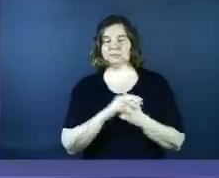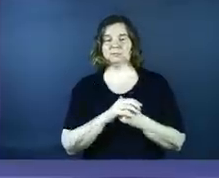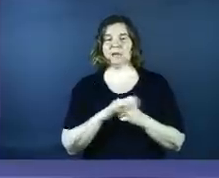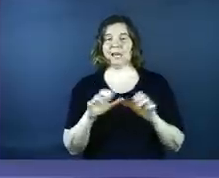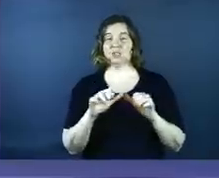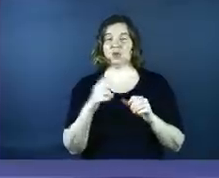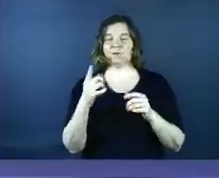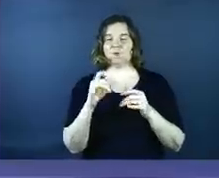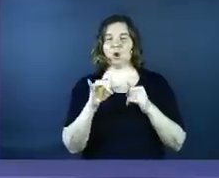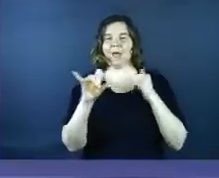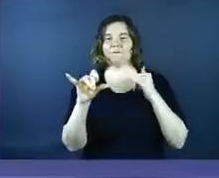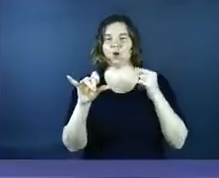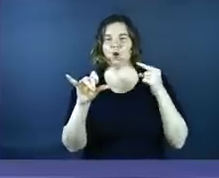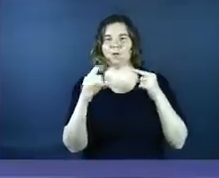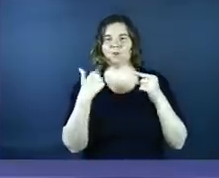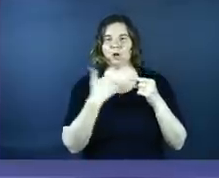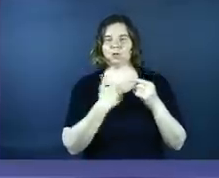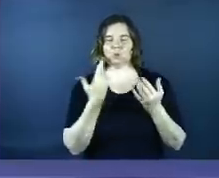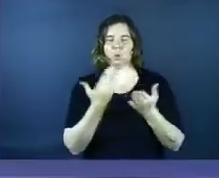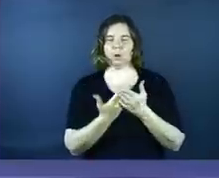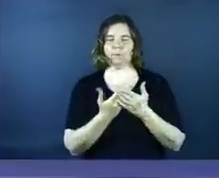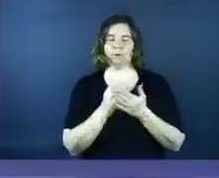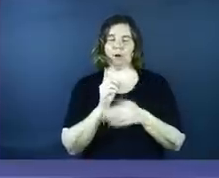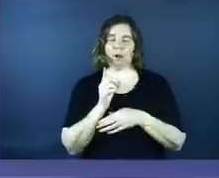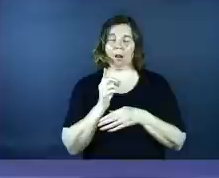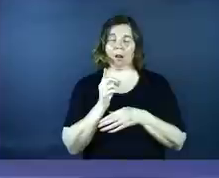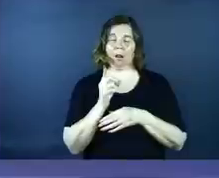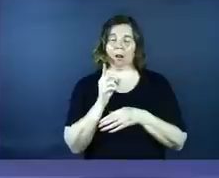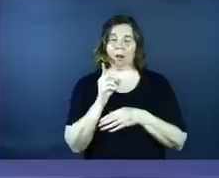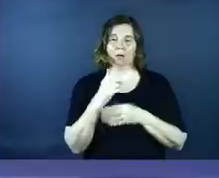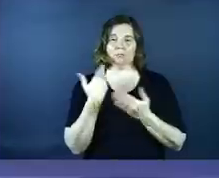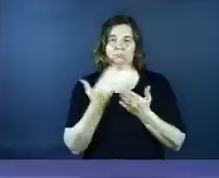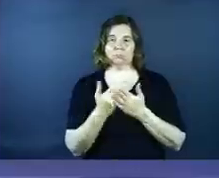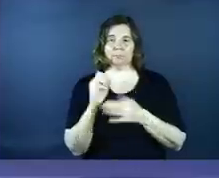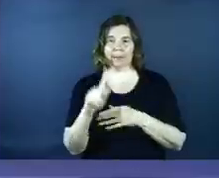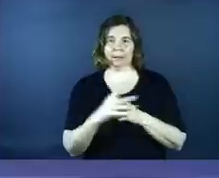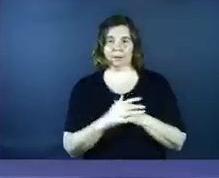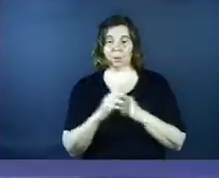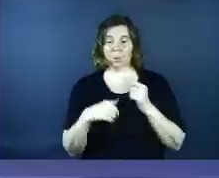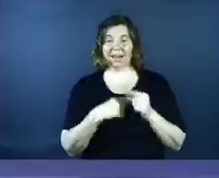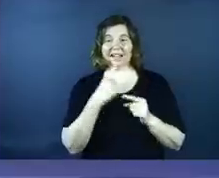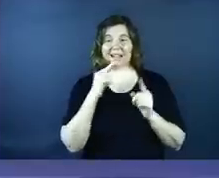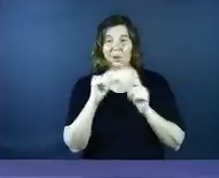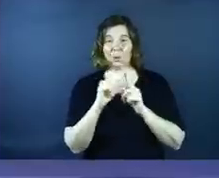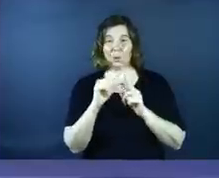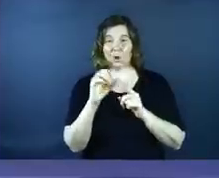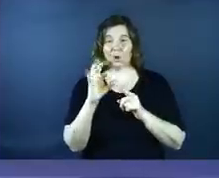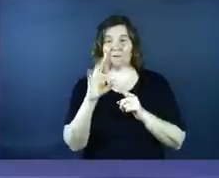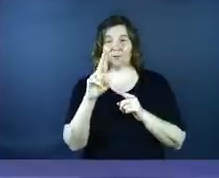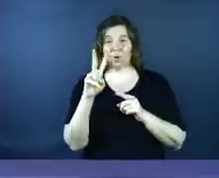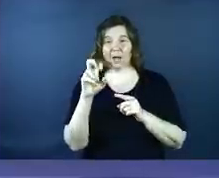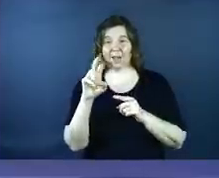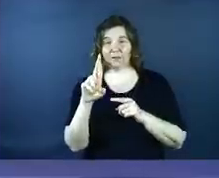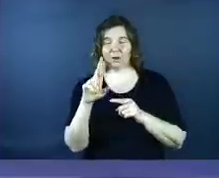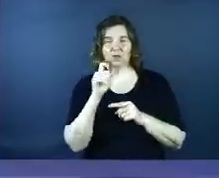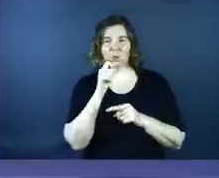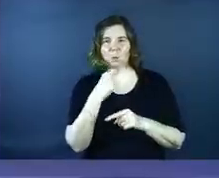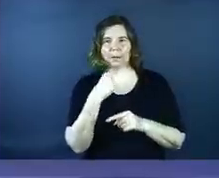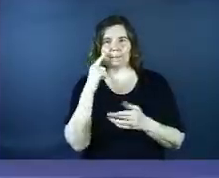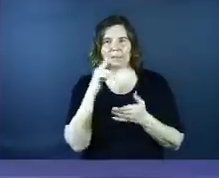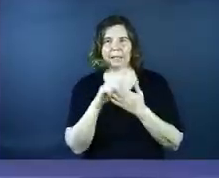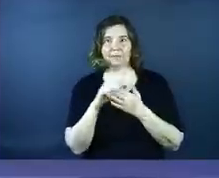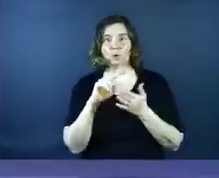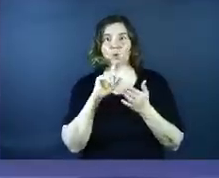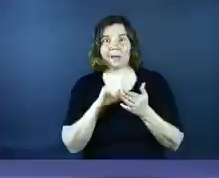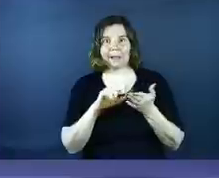it took forever for us to get back from Oklahoma City. When I say that, you would not take me literally, would